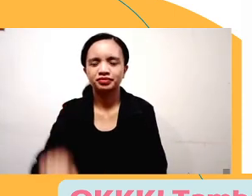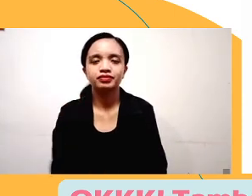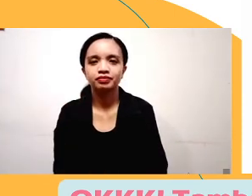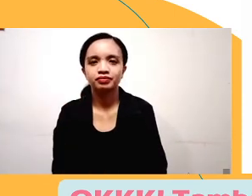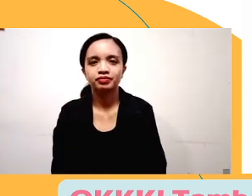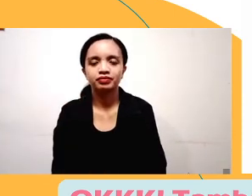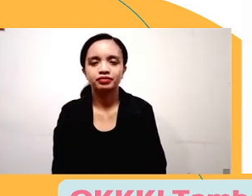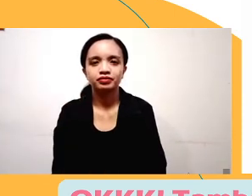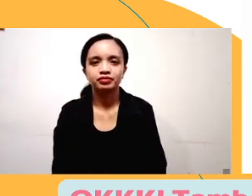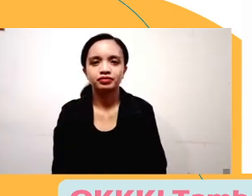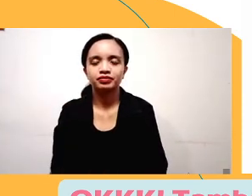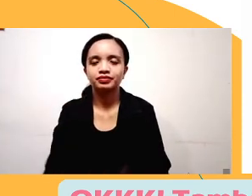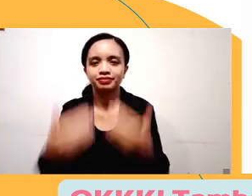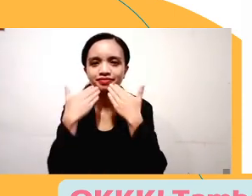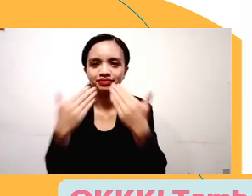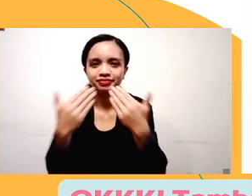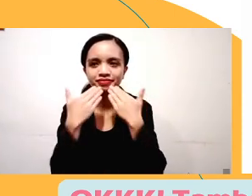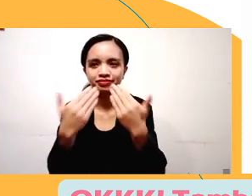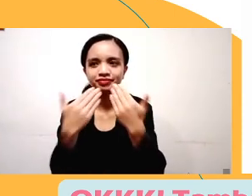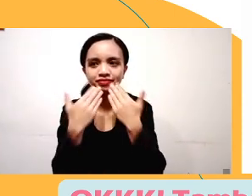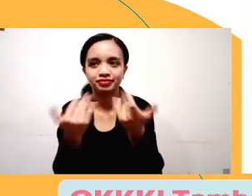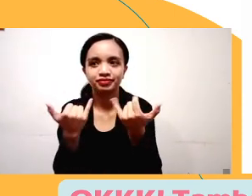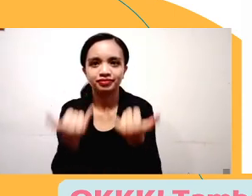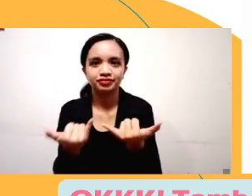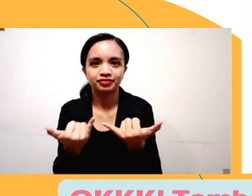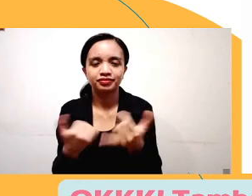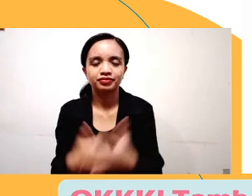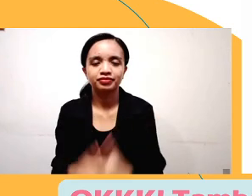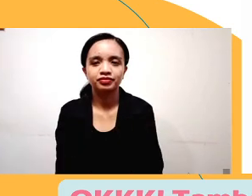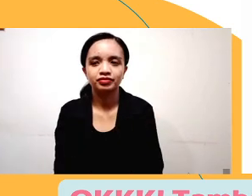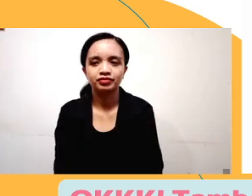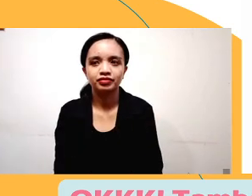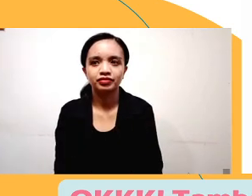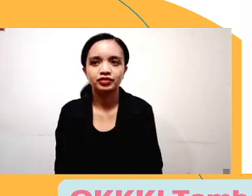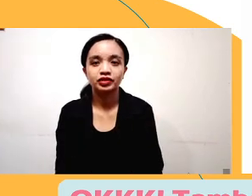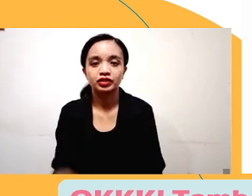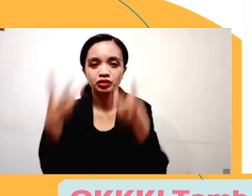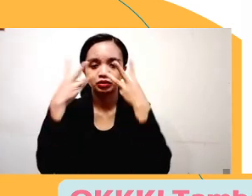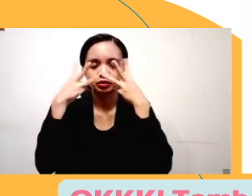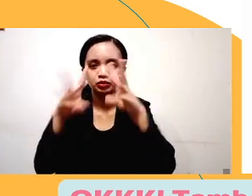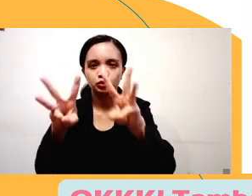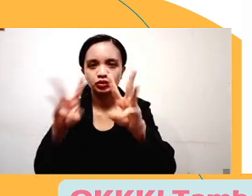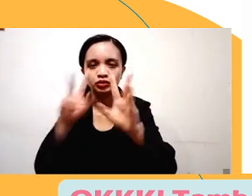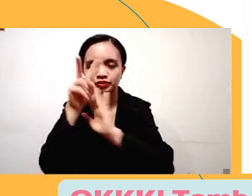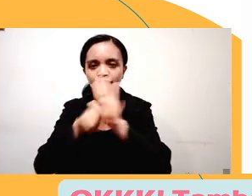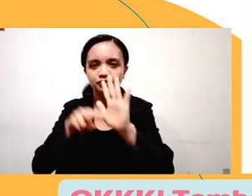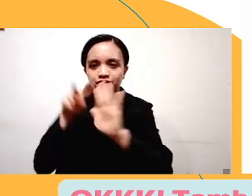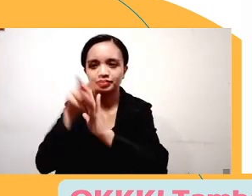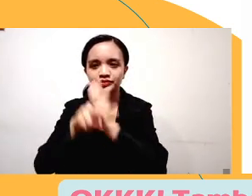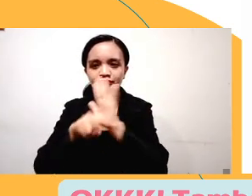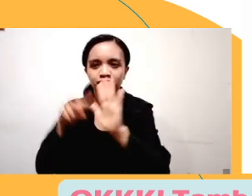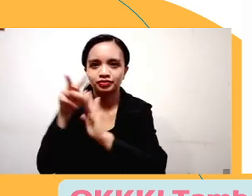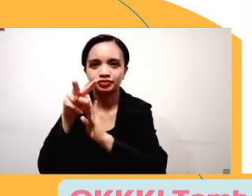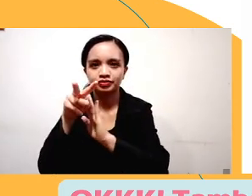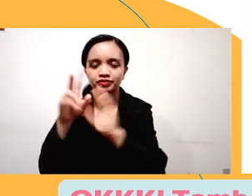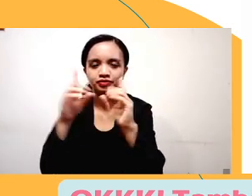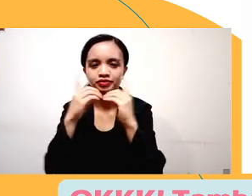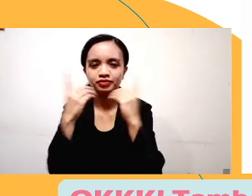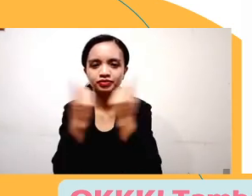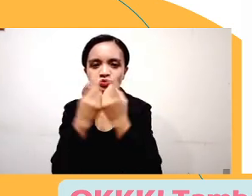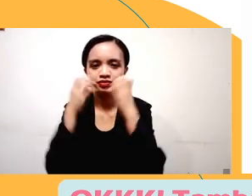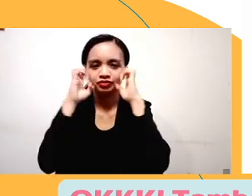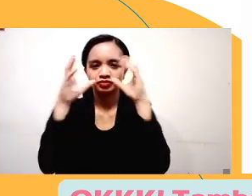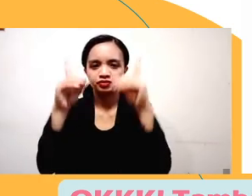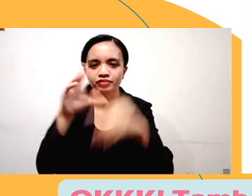Salamat po ng marami. At ngayon, ating panoorin ang isang video presentation mula sa DepEd